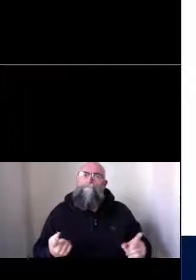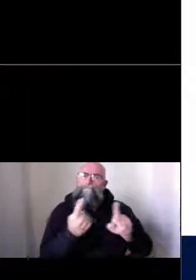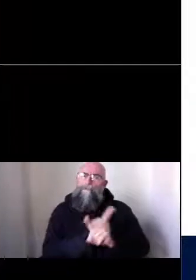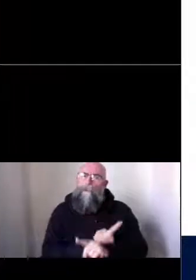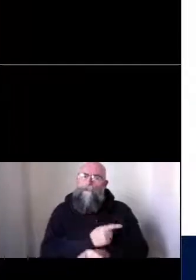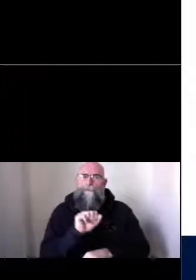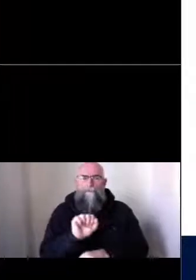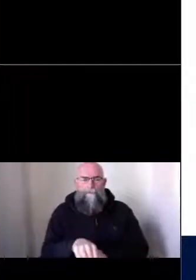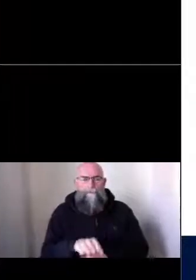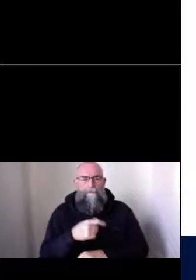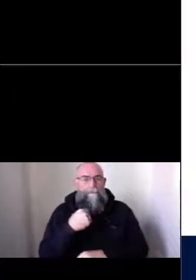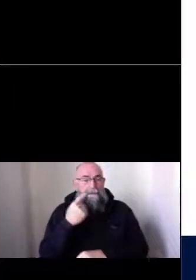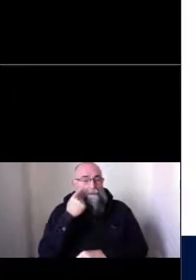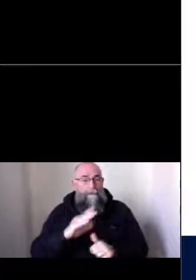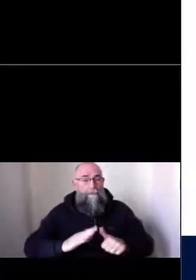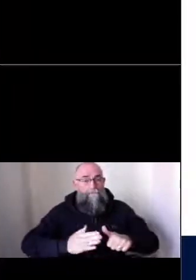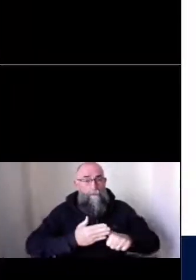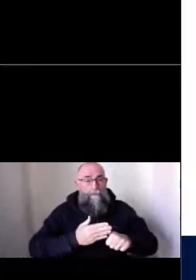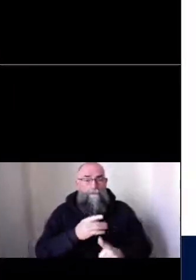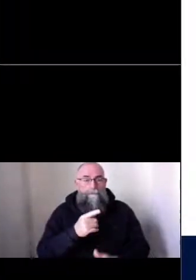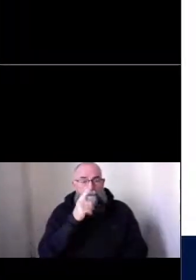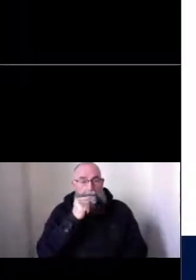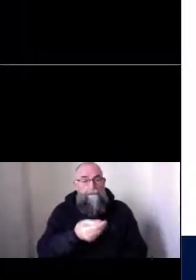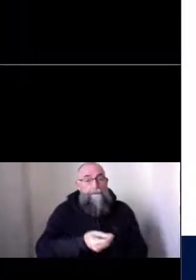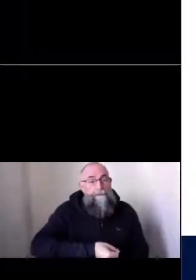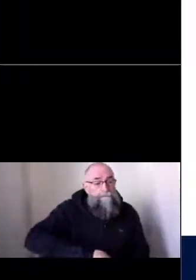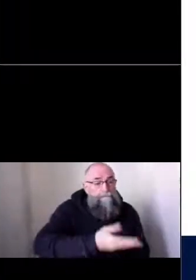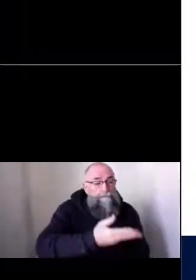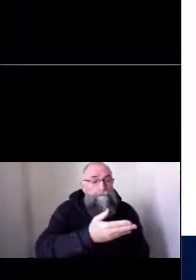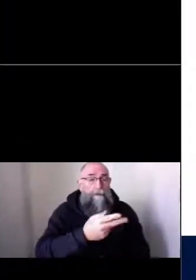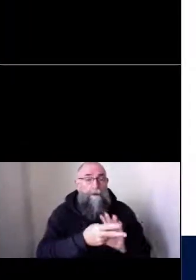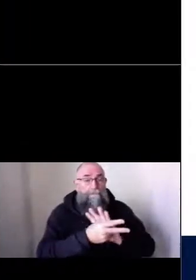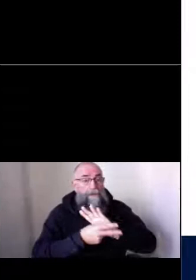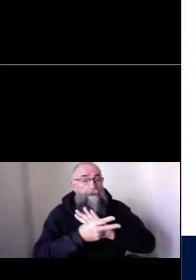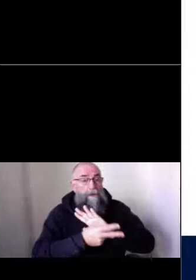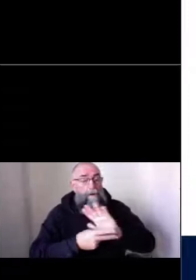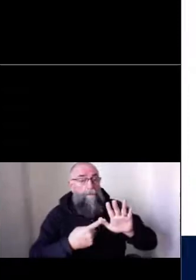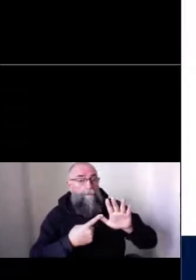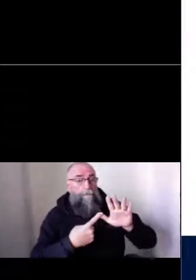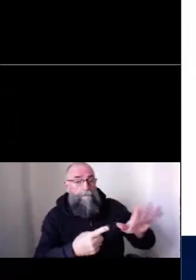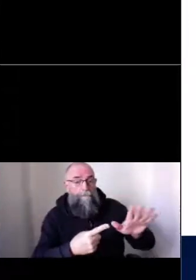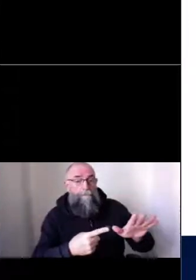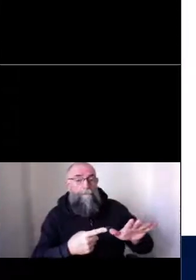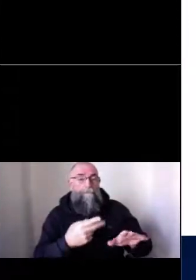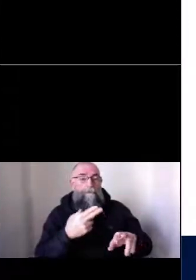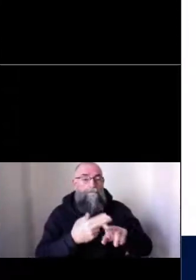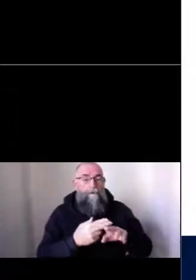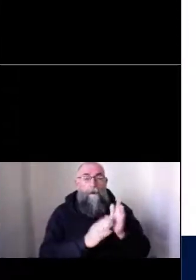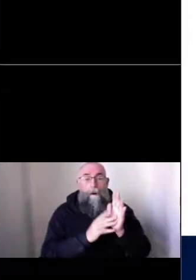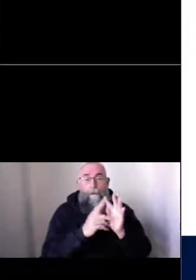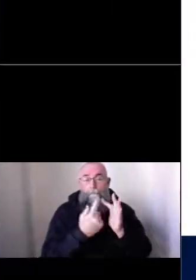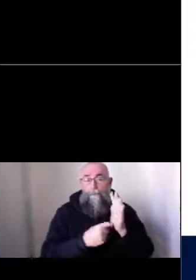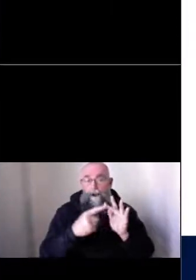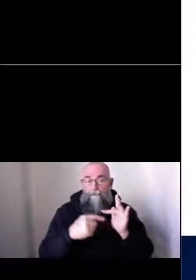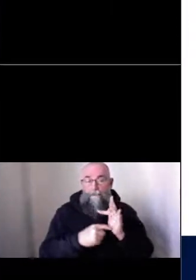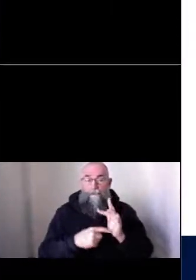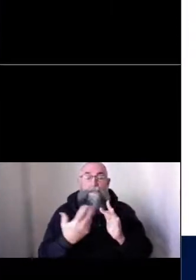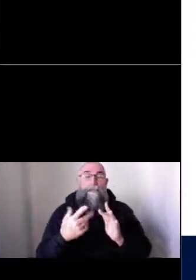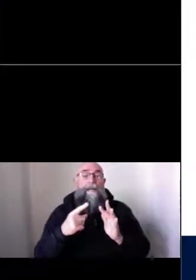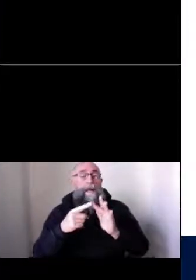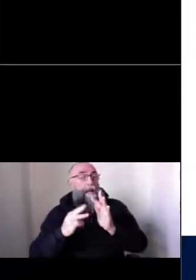first is that you can submit a video response to merit and impact criteria for projects